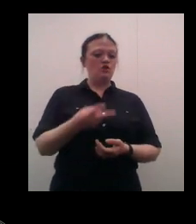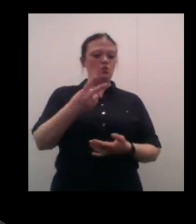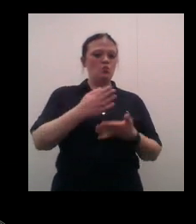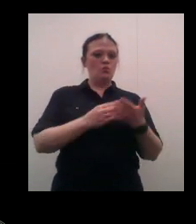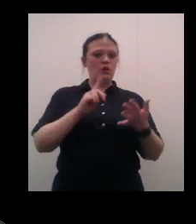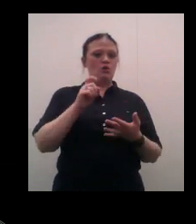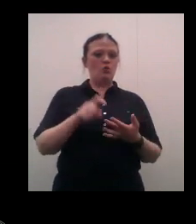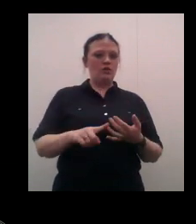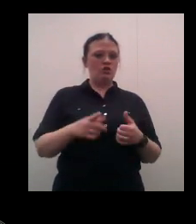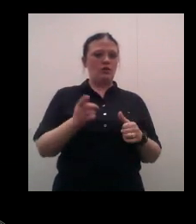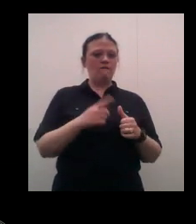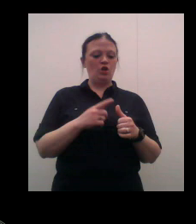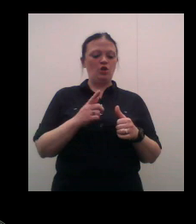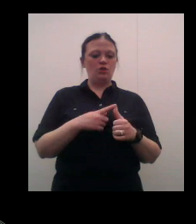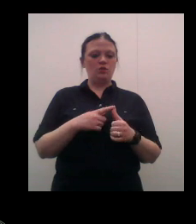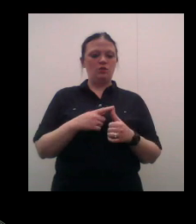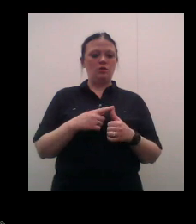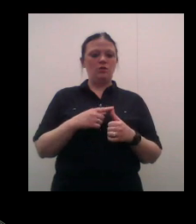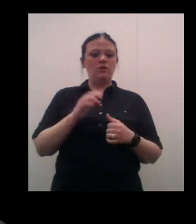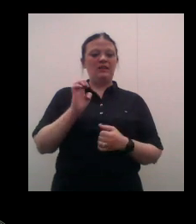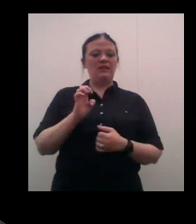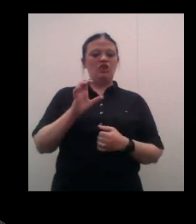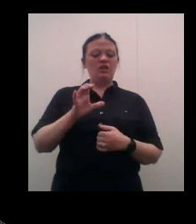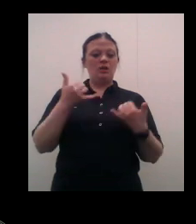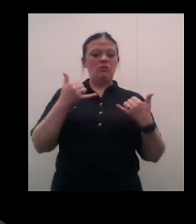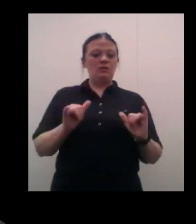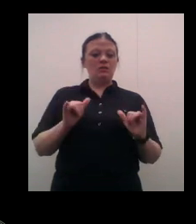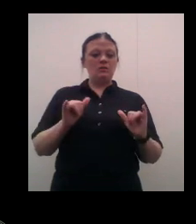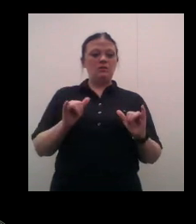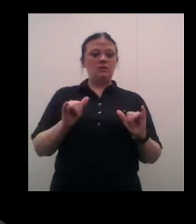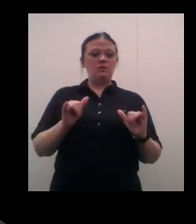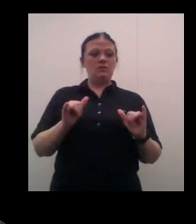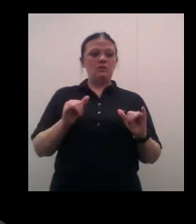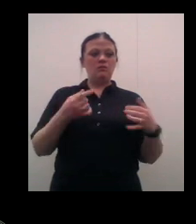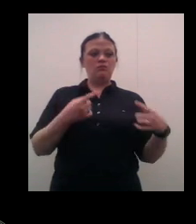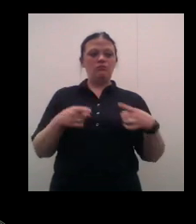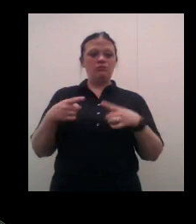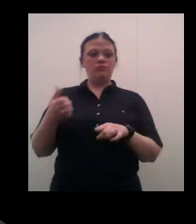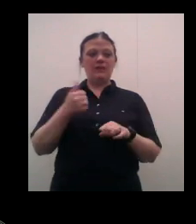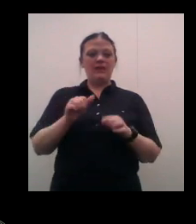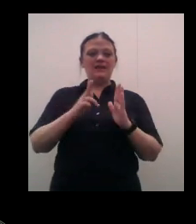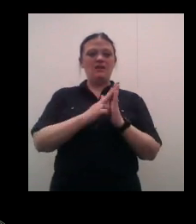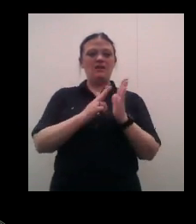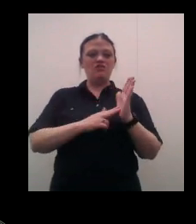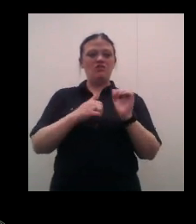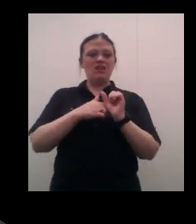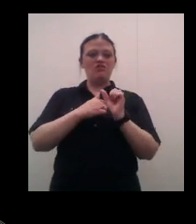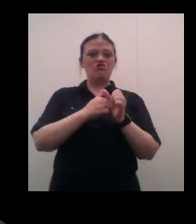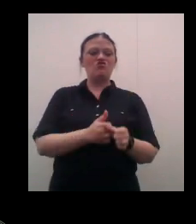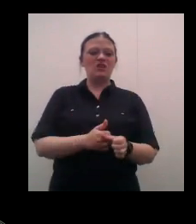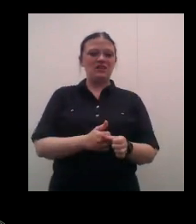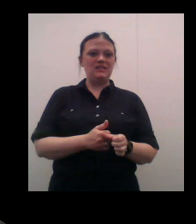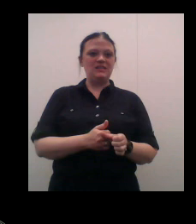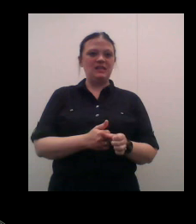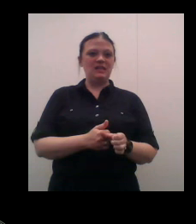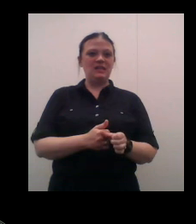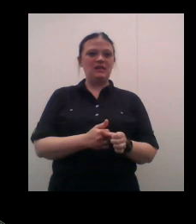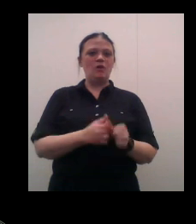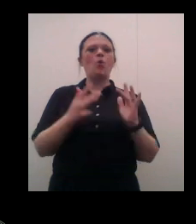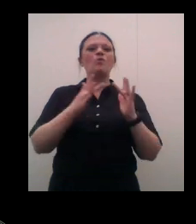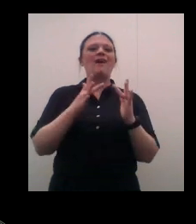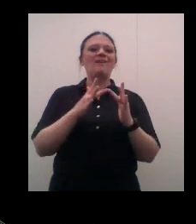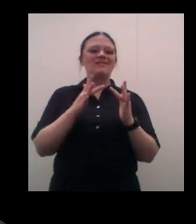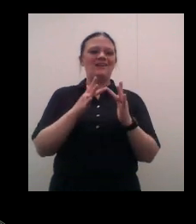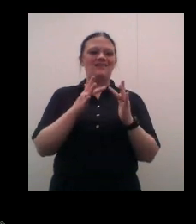question for you. The first part is Erie County still conducting any contract tracing despite the thousands of cases that we've had? And